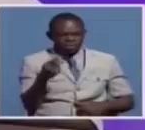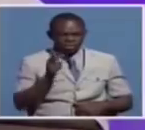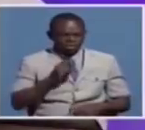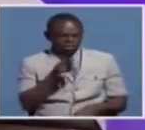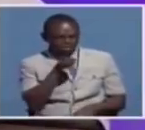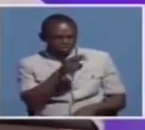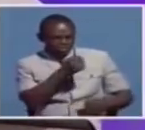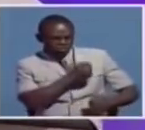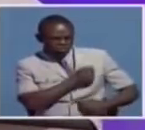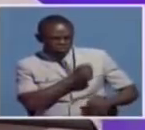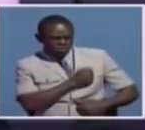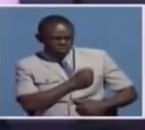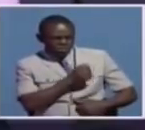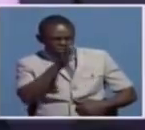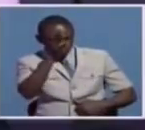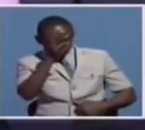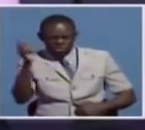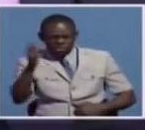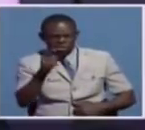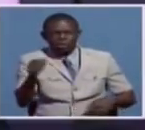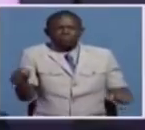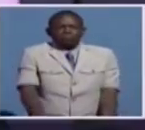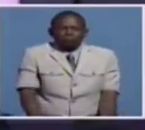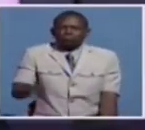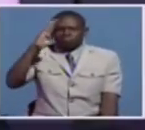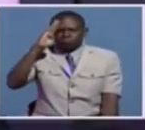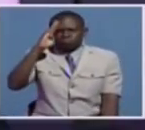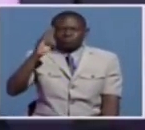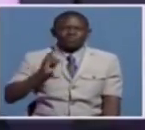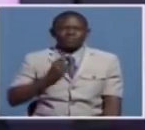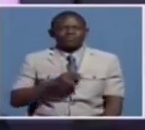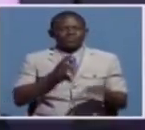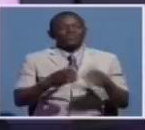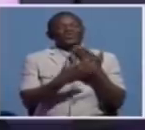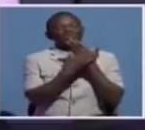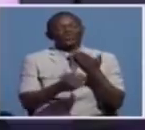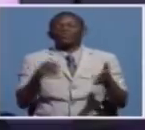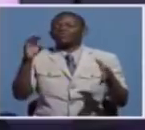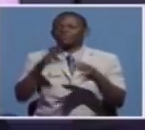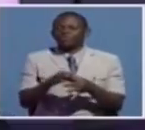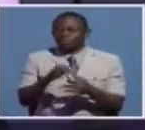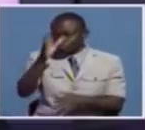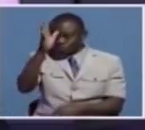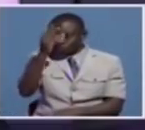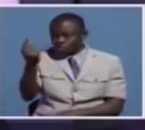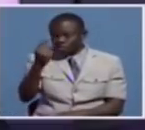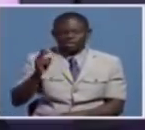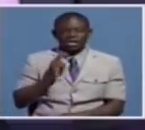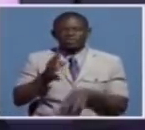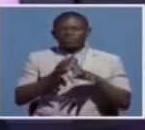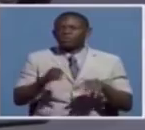Okay, so there was that a bit of fun like that. And he made time for you once in a while?